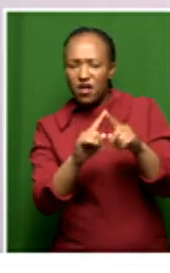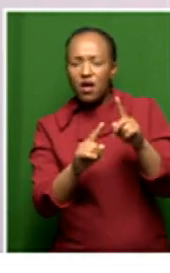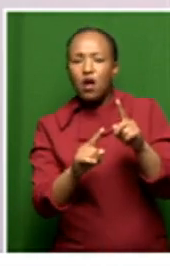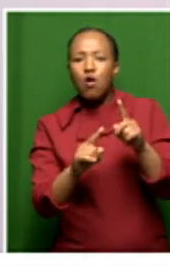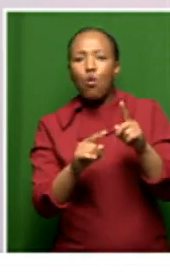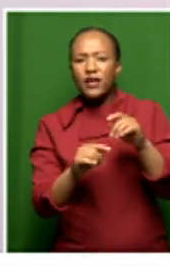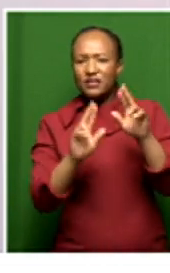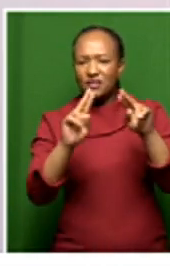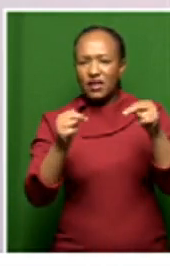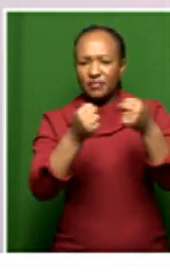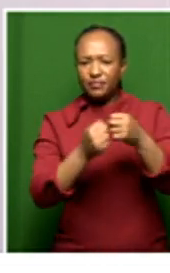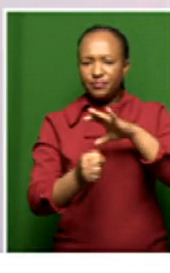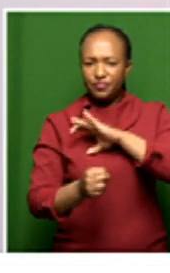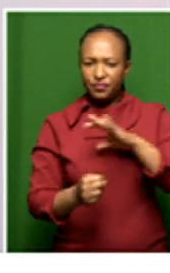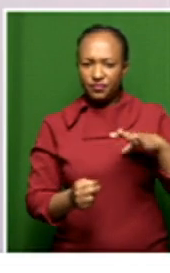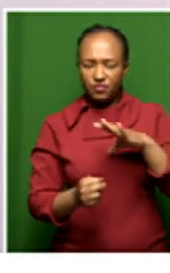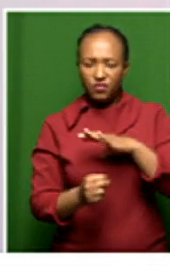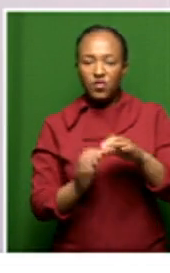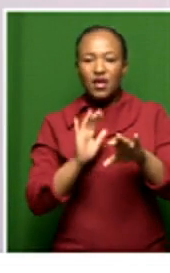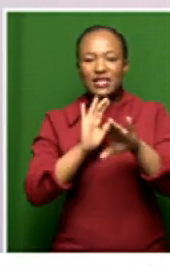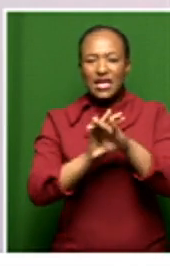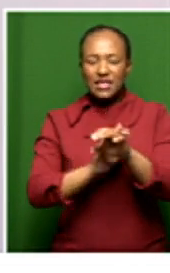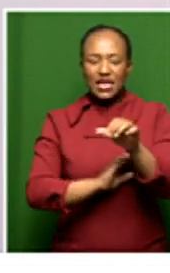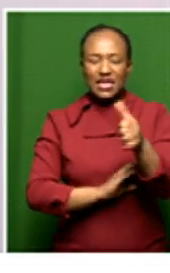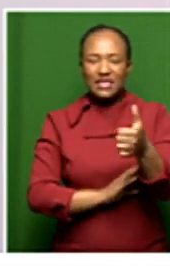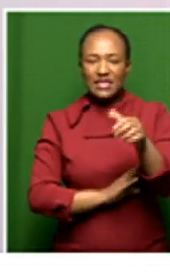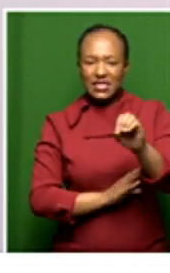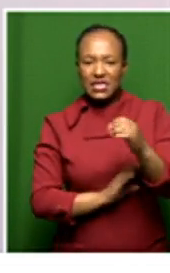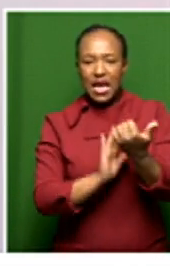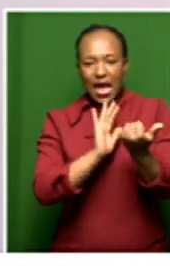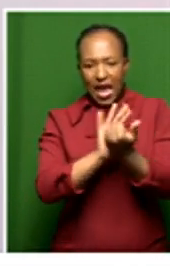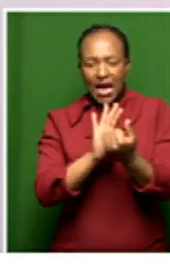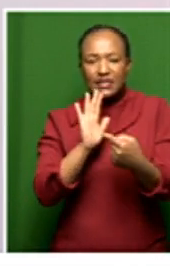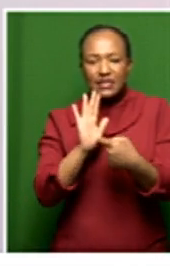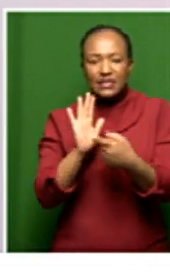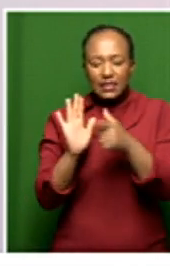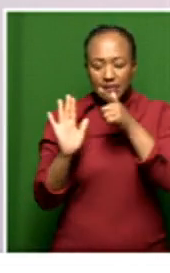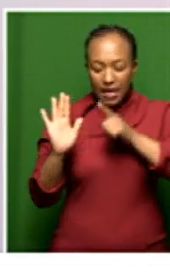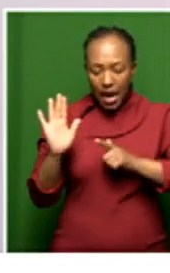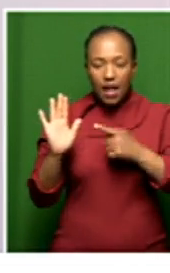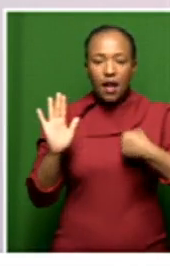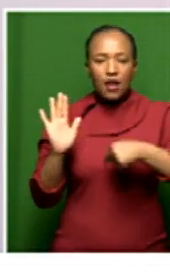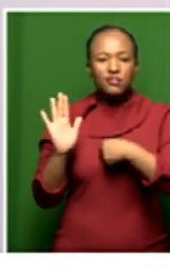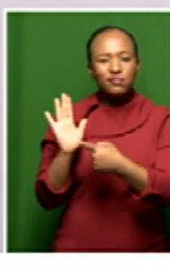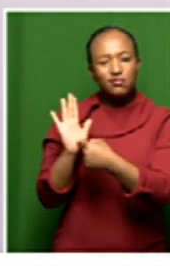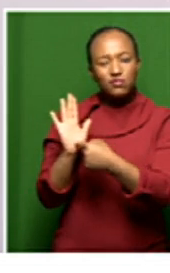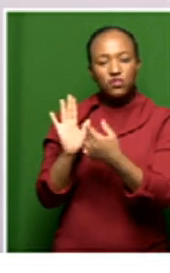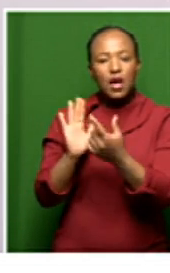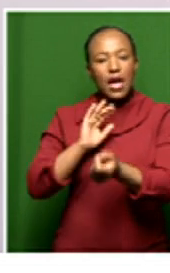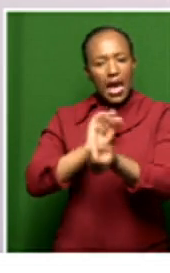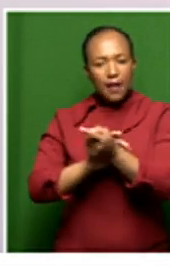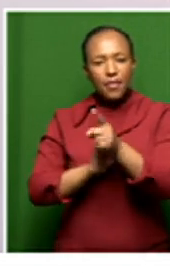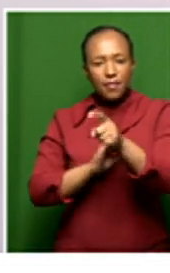Protection Act, because Section 60 of the Act actually tells us what needs to happen when there